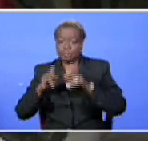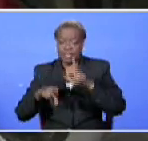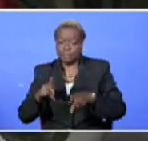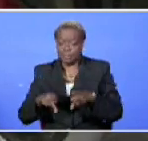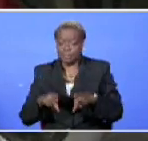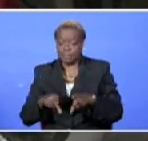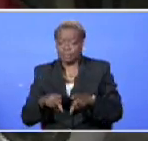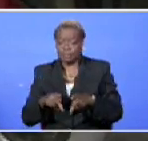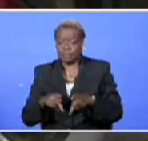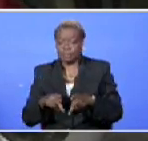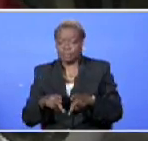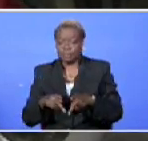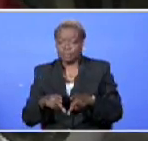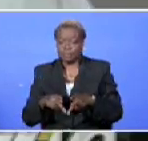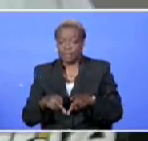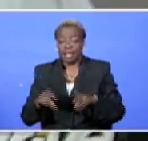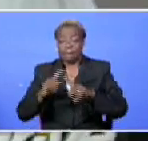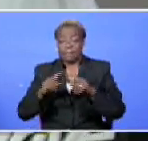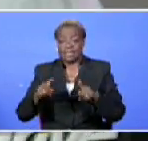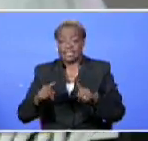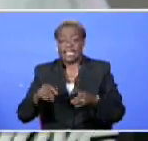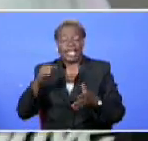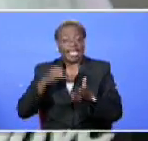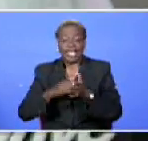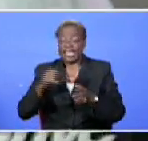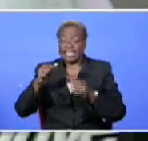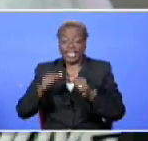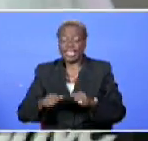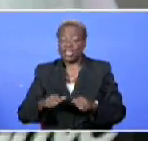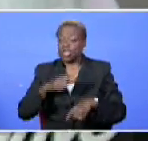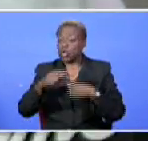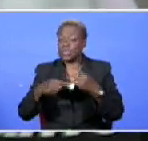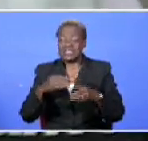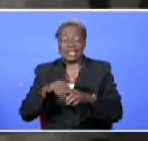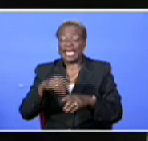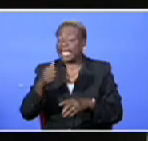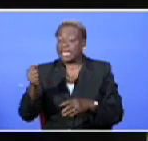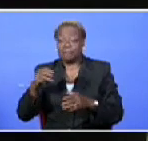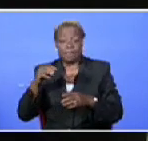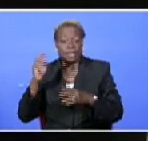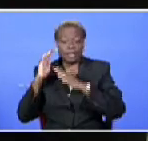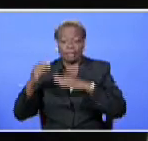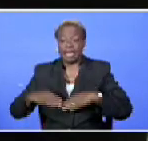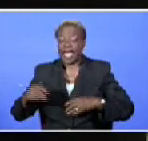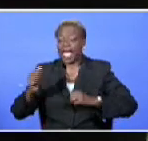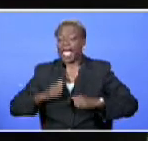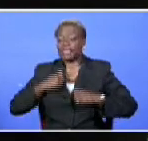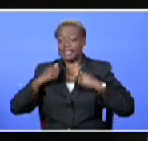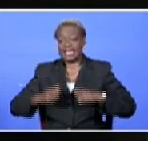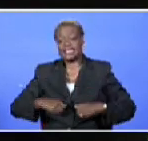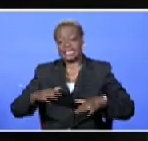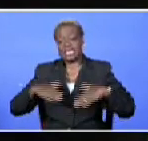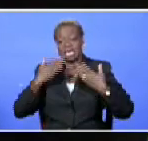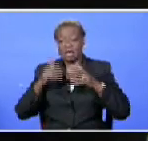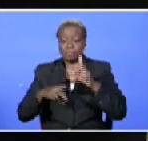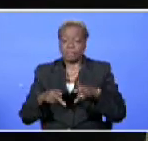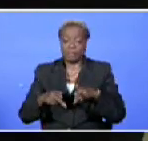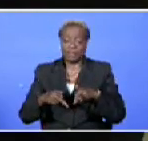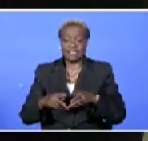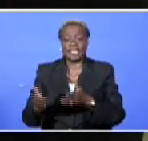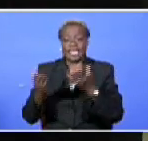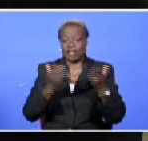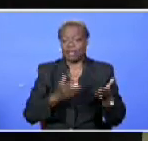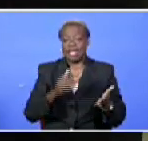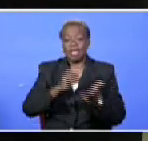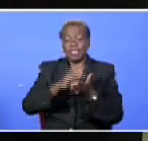comorbidities. But it can hit anyone, and it can hit athletes. It can hit young people. You can be asymptomatic carriers. So that's why it's so